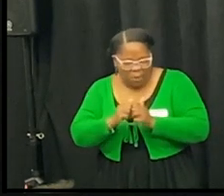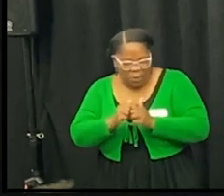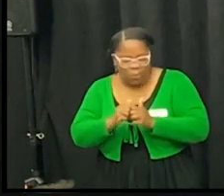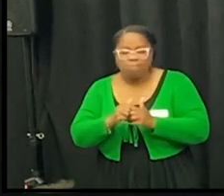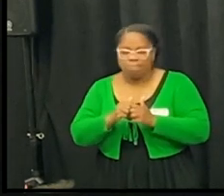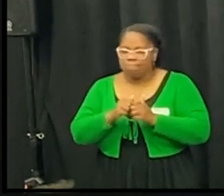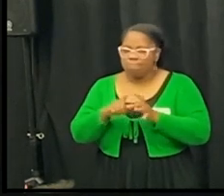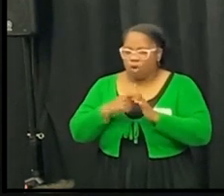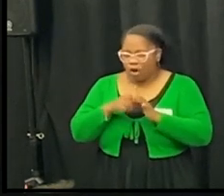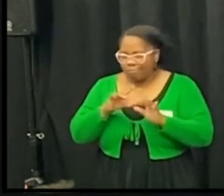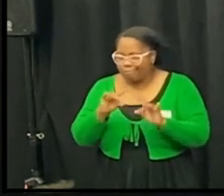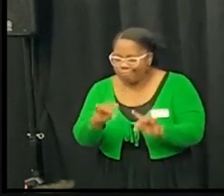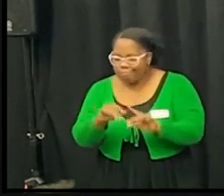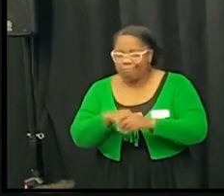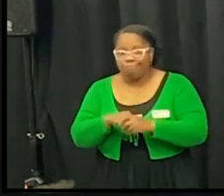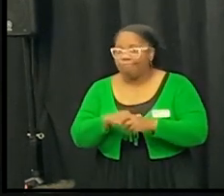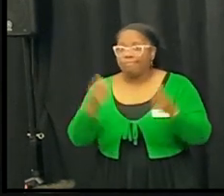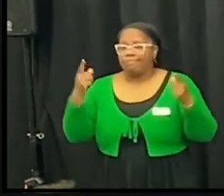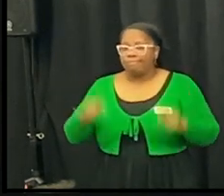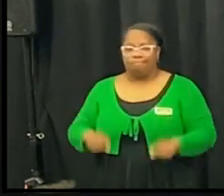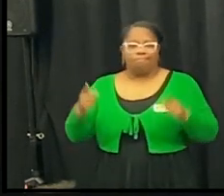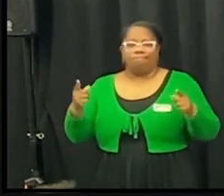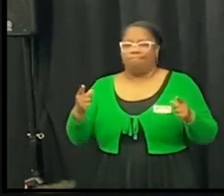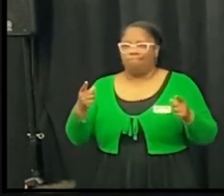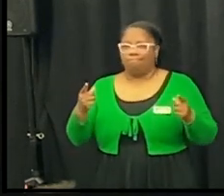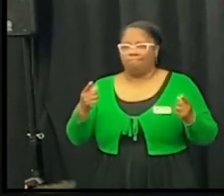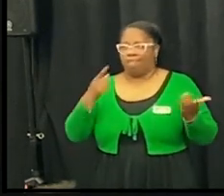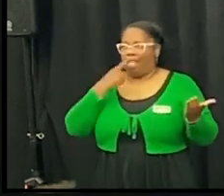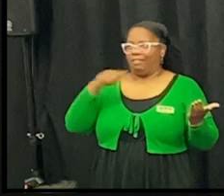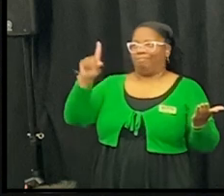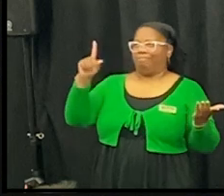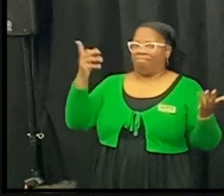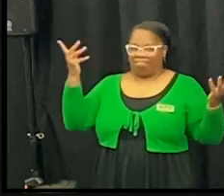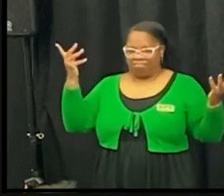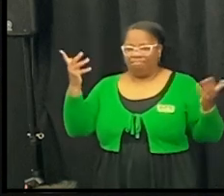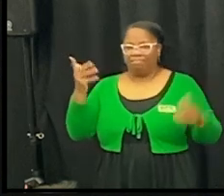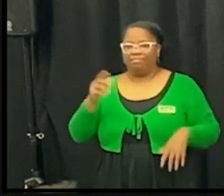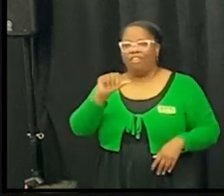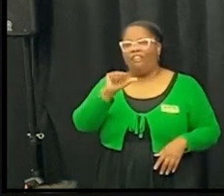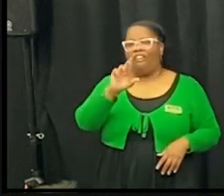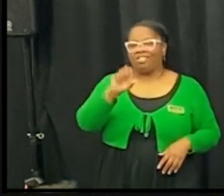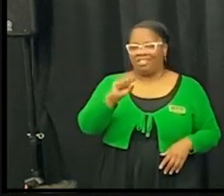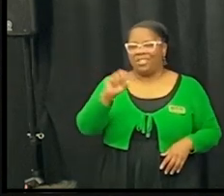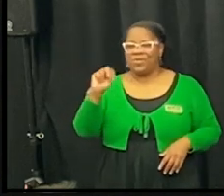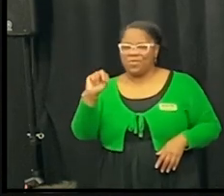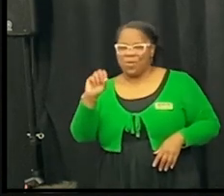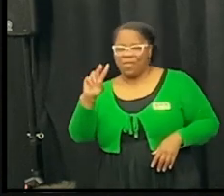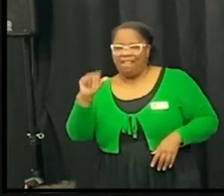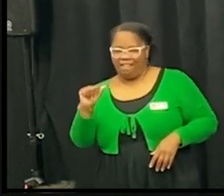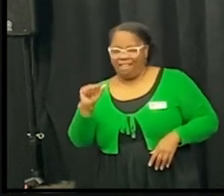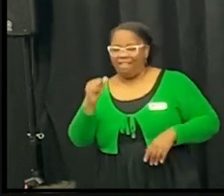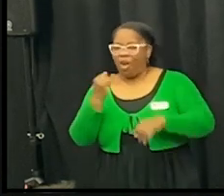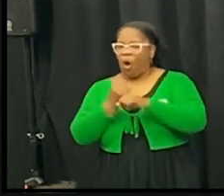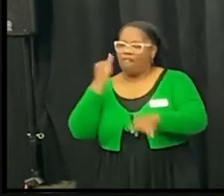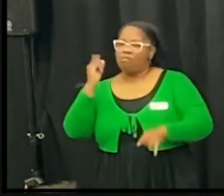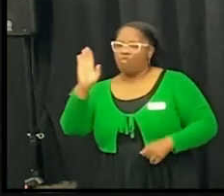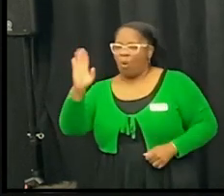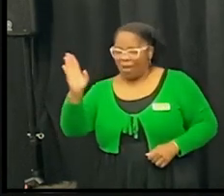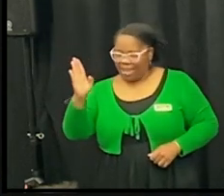And somehow it so happened that Ars Nova, this Off-Broadway theater,